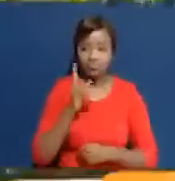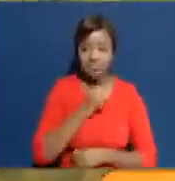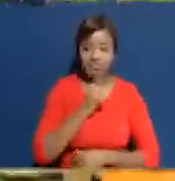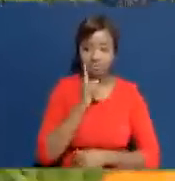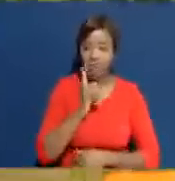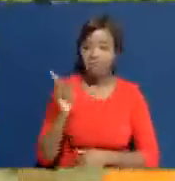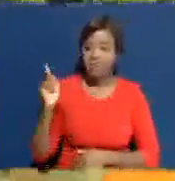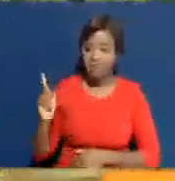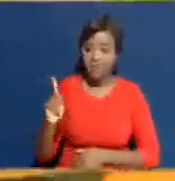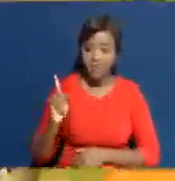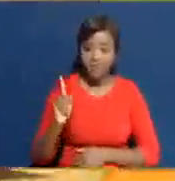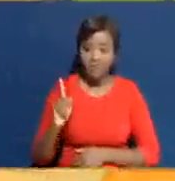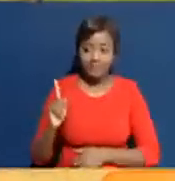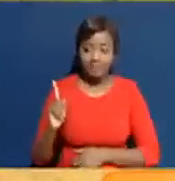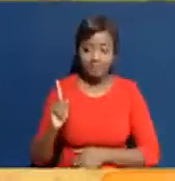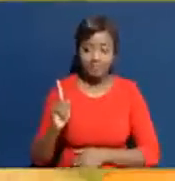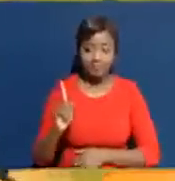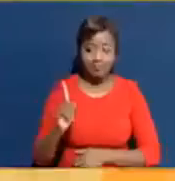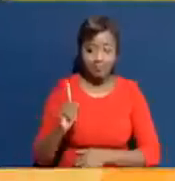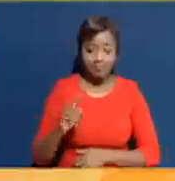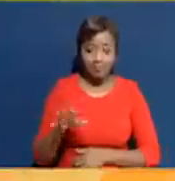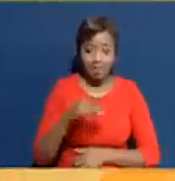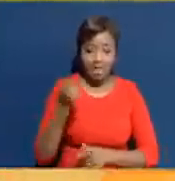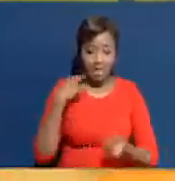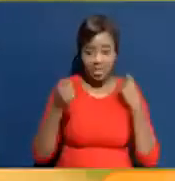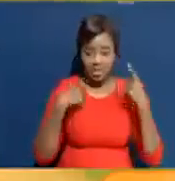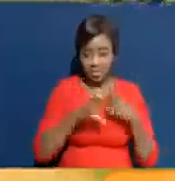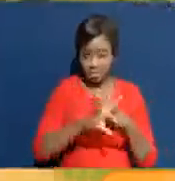Inside the Ekattera tea plantation in Buretti, Kericho County,